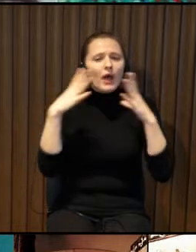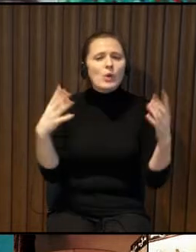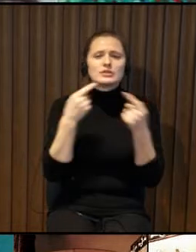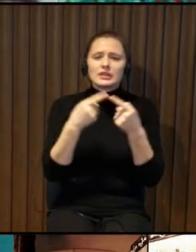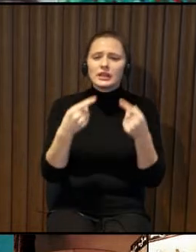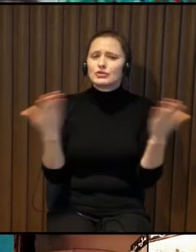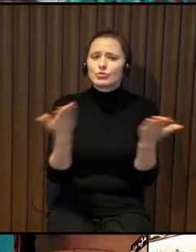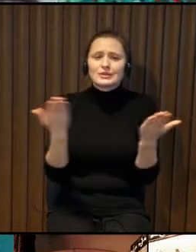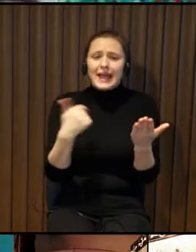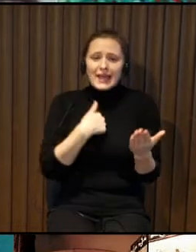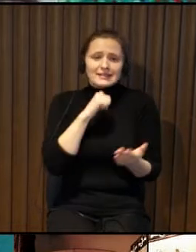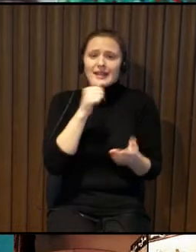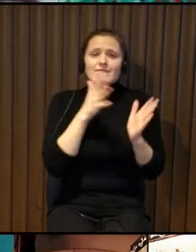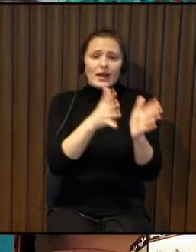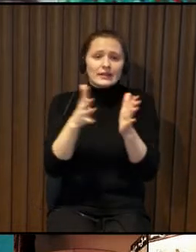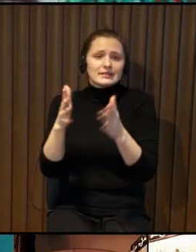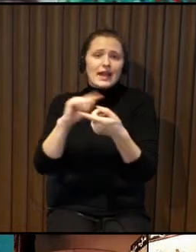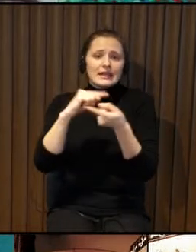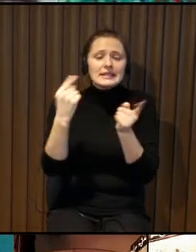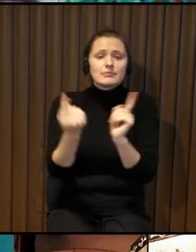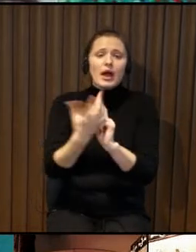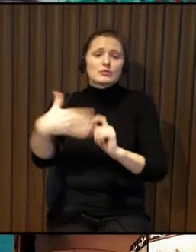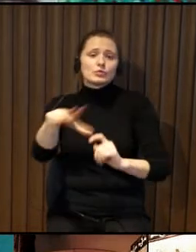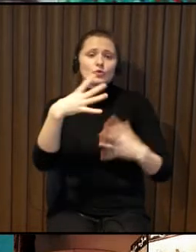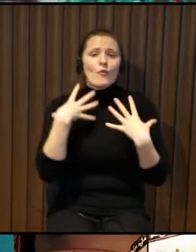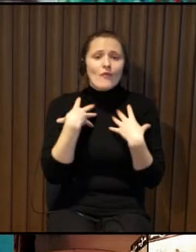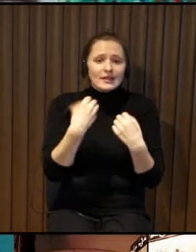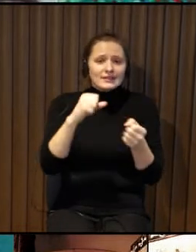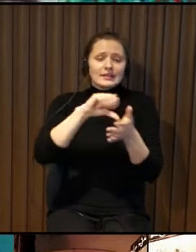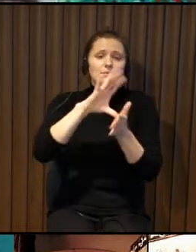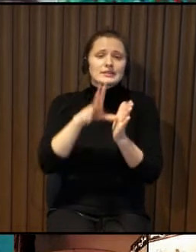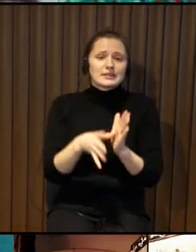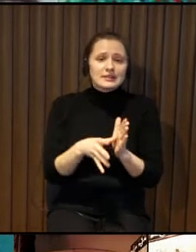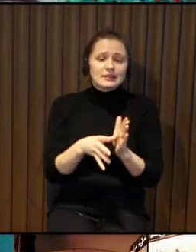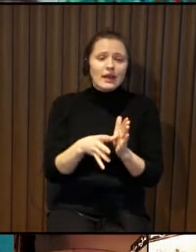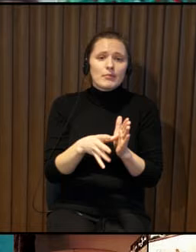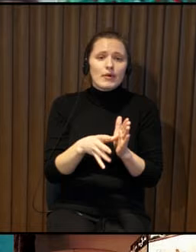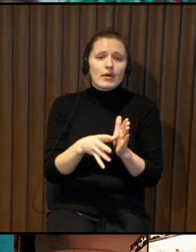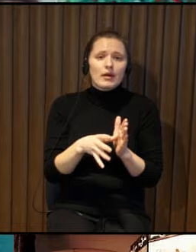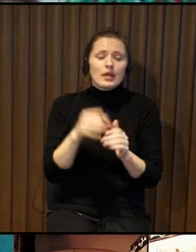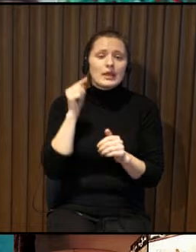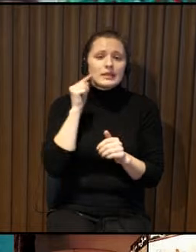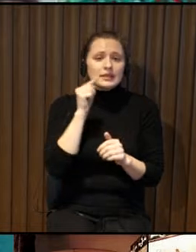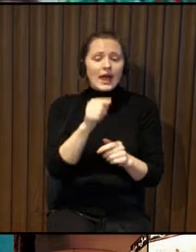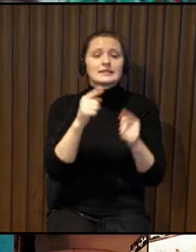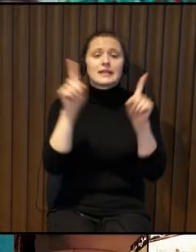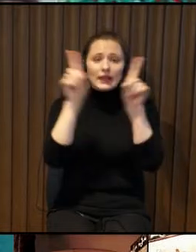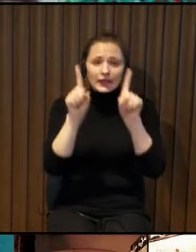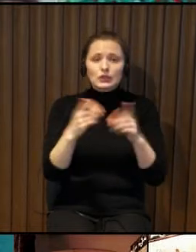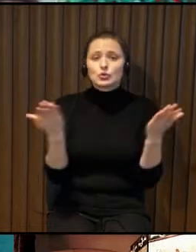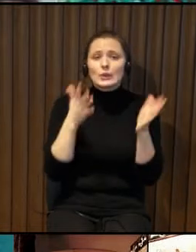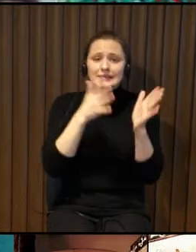our environment, which affects our economy, which affects our security, which affects our transportation. All of